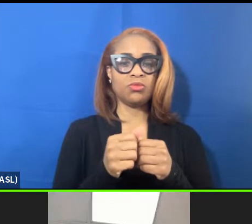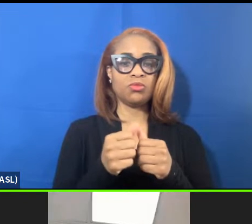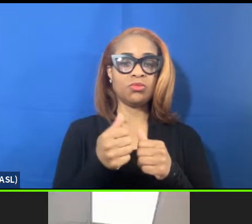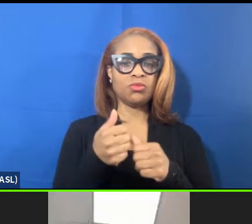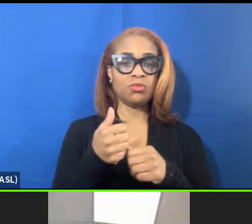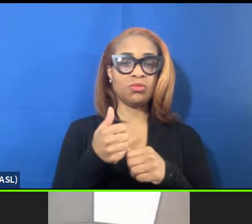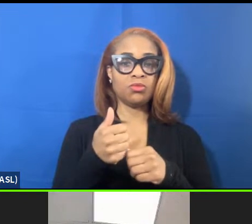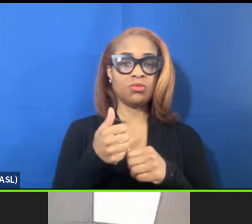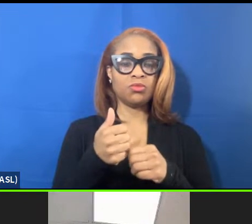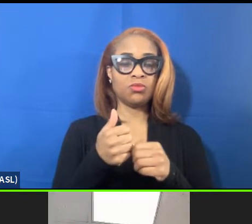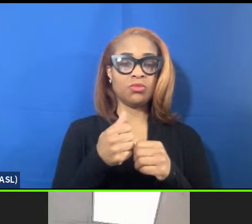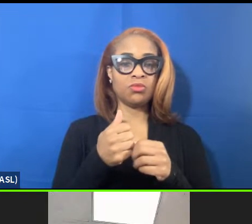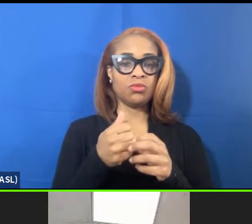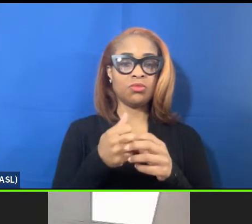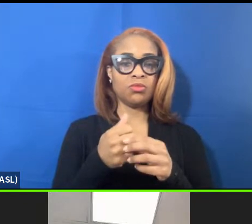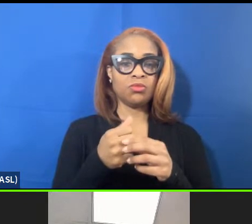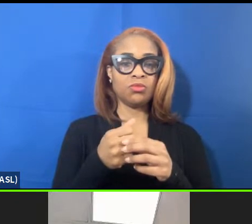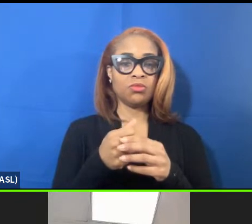uh